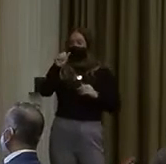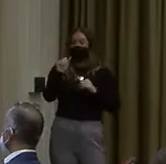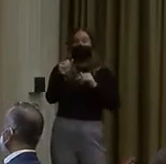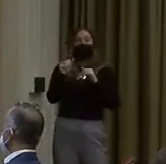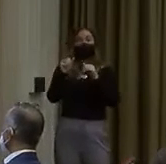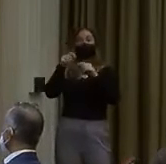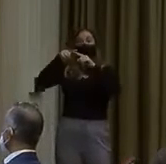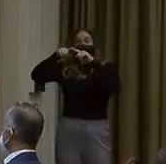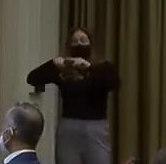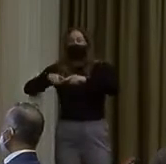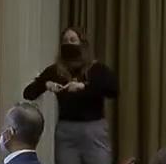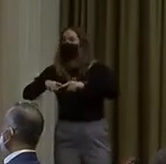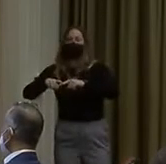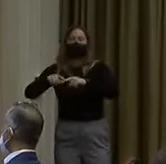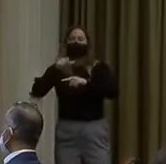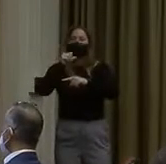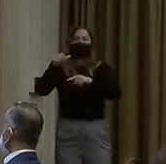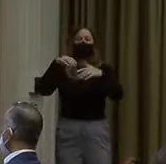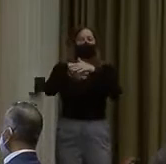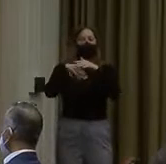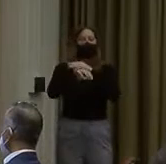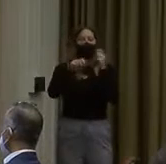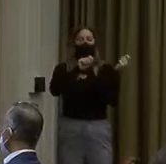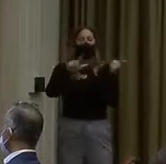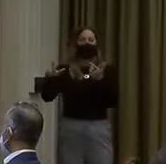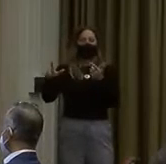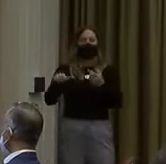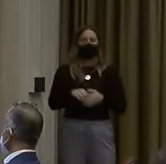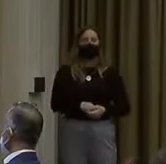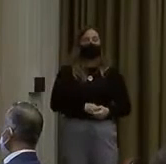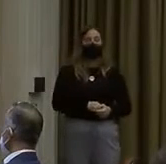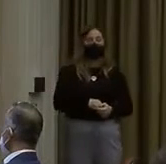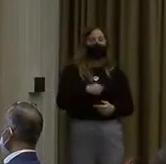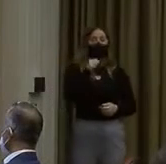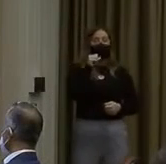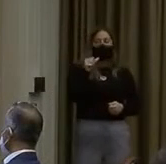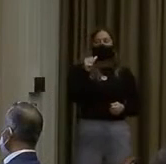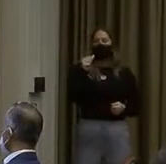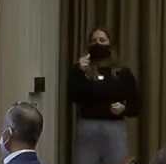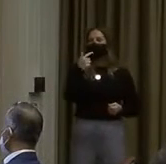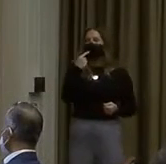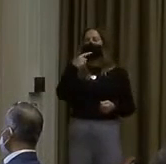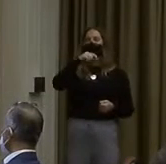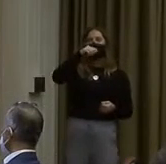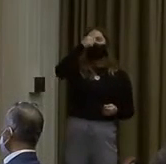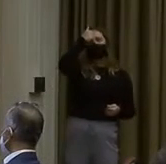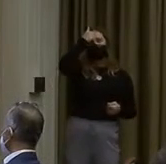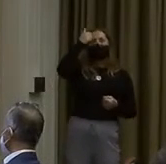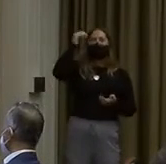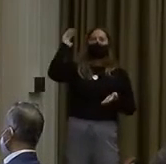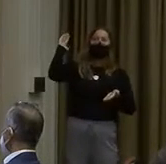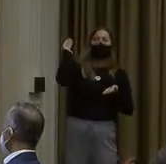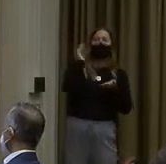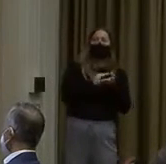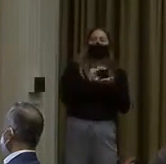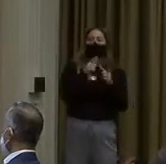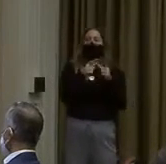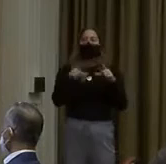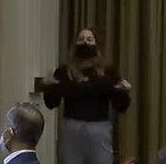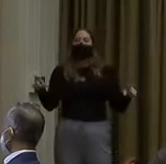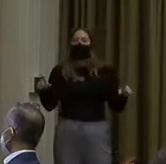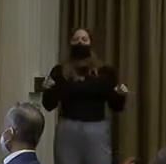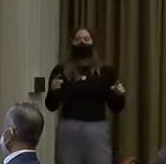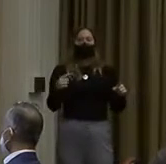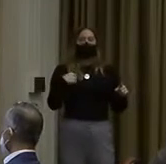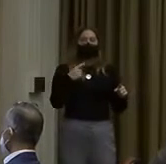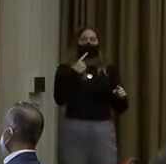of missing a bigger picture. We have to think about plain language. I'm not saying you dumb down language. I'm saying you make it in vernacular and